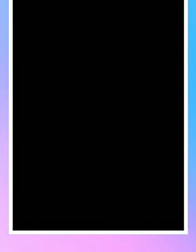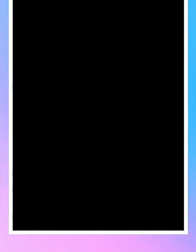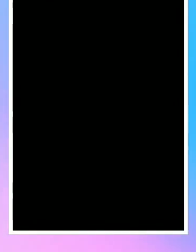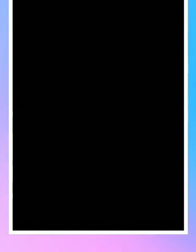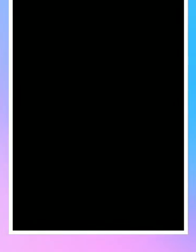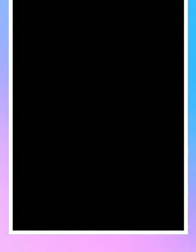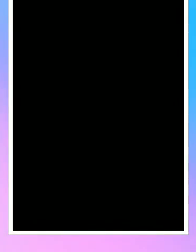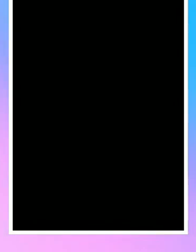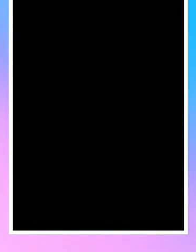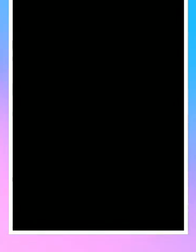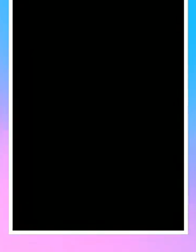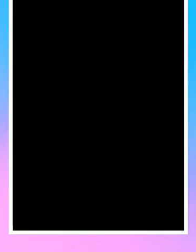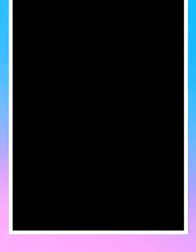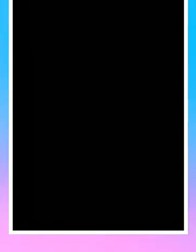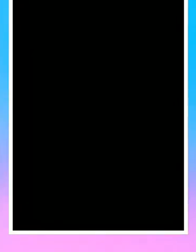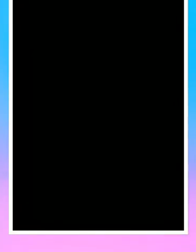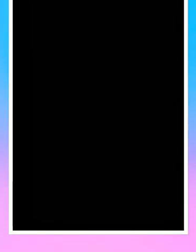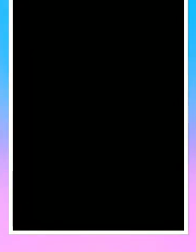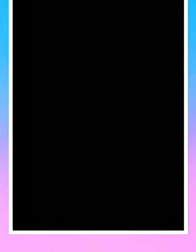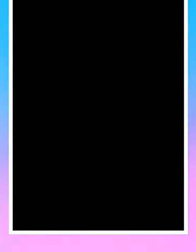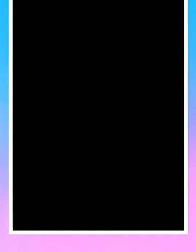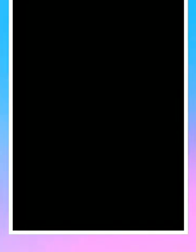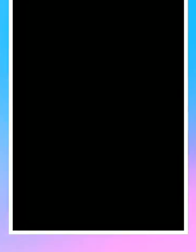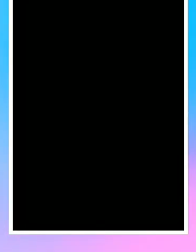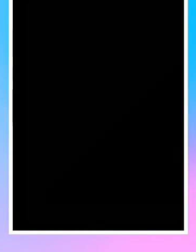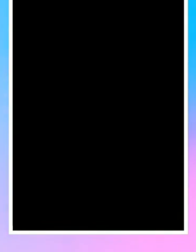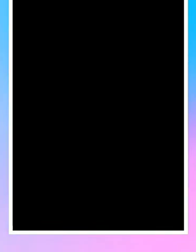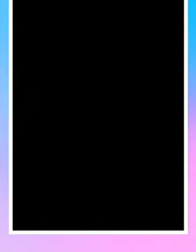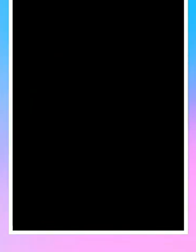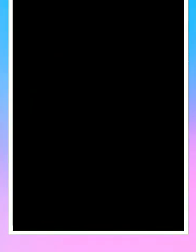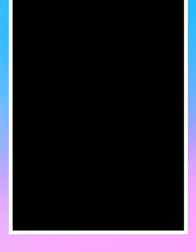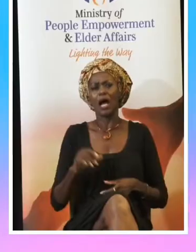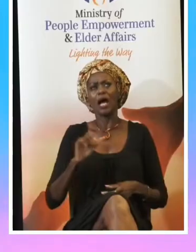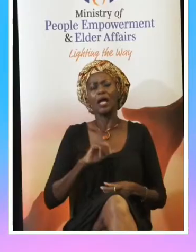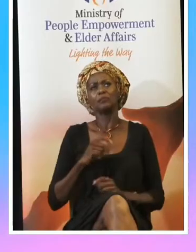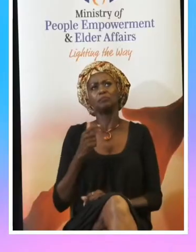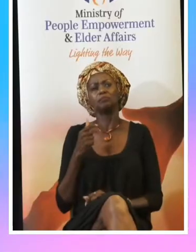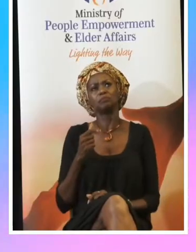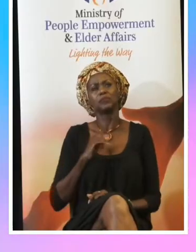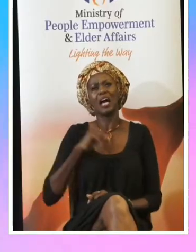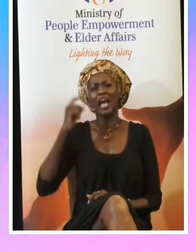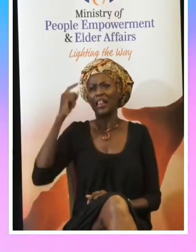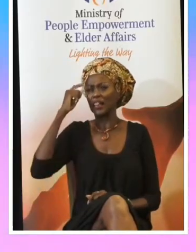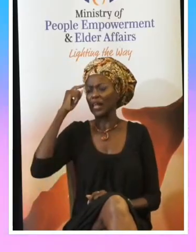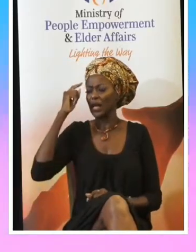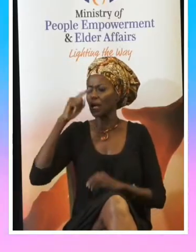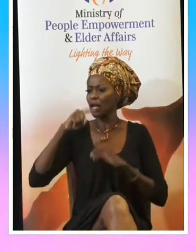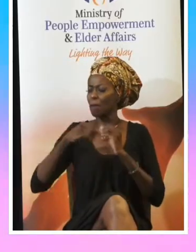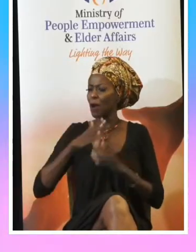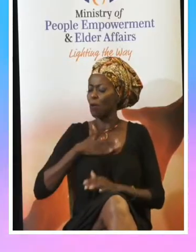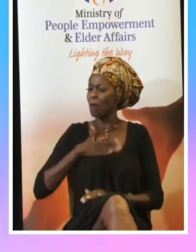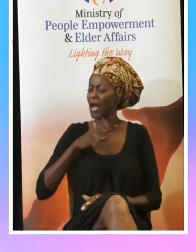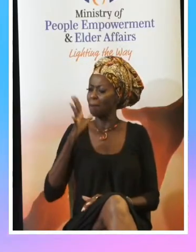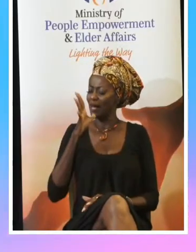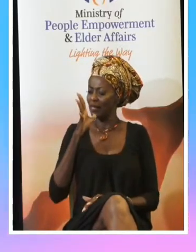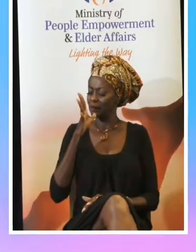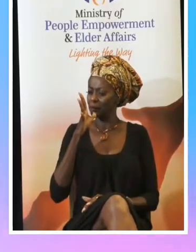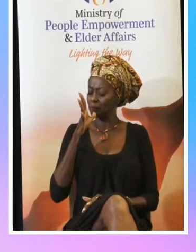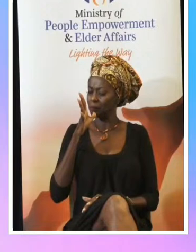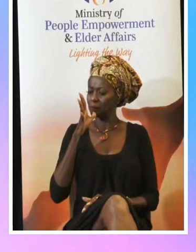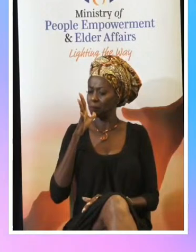know? And I reflect on it and I think about my mother as I do all the time, Cynthia, you know how it